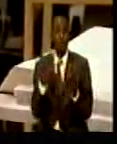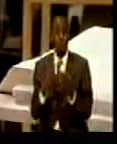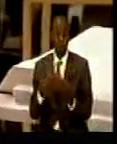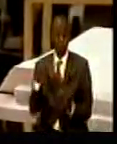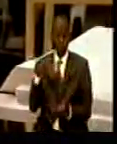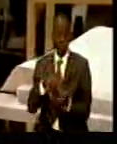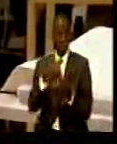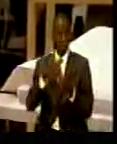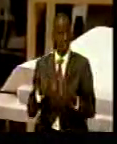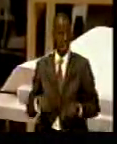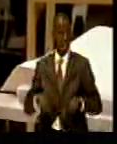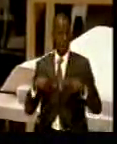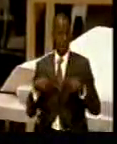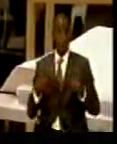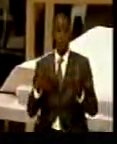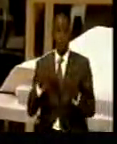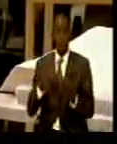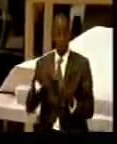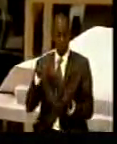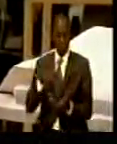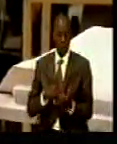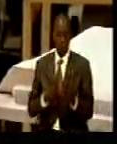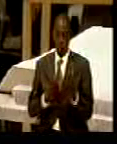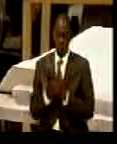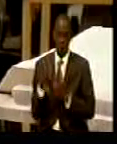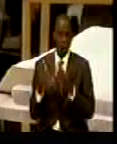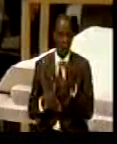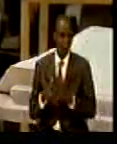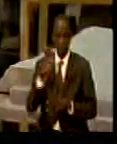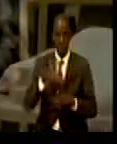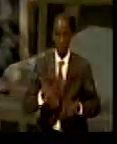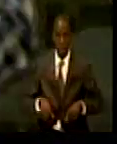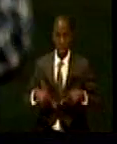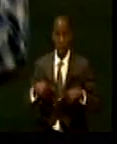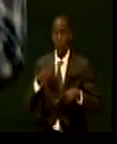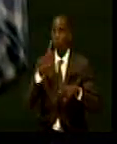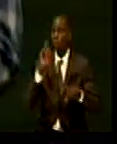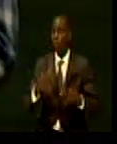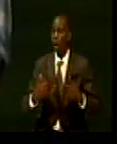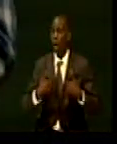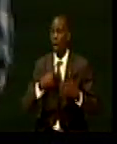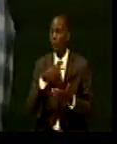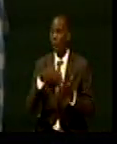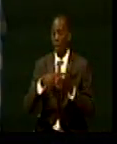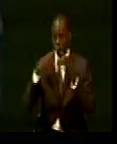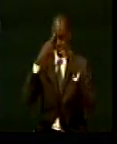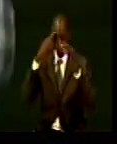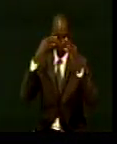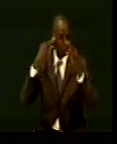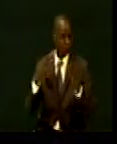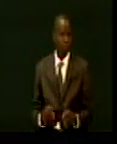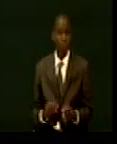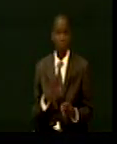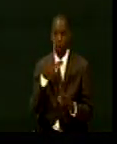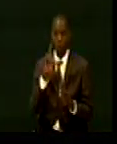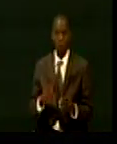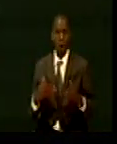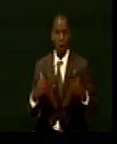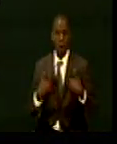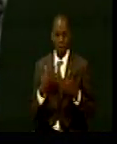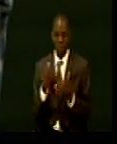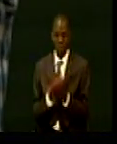stand as you go through life, there must be a determination. There must be a desire, and there must